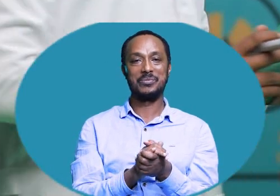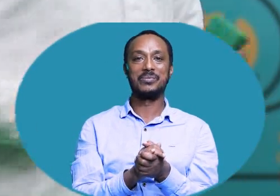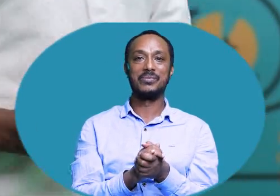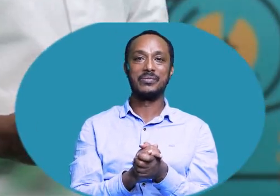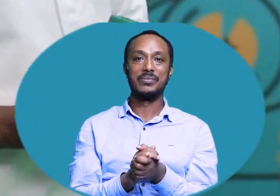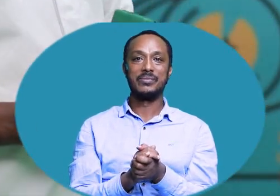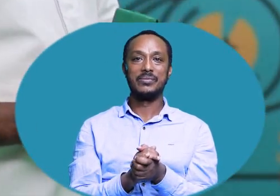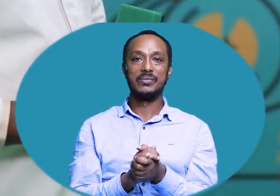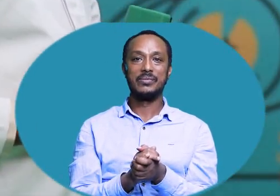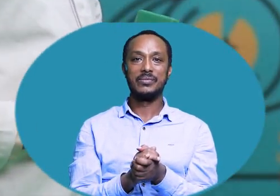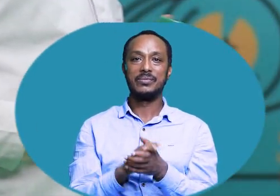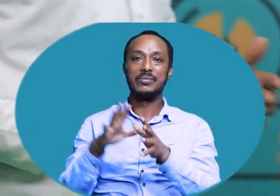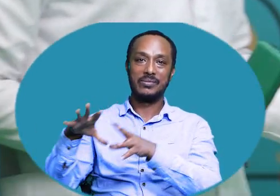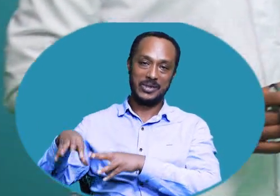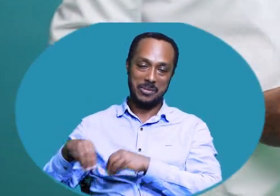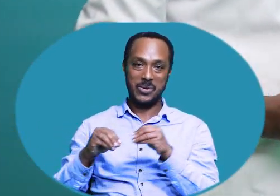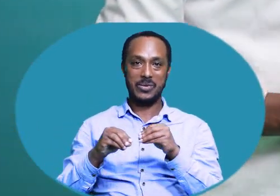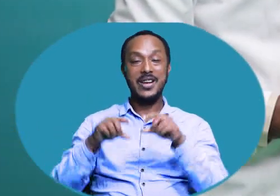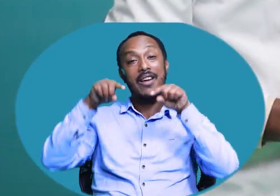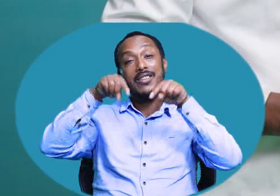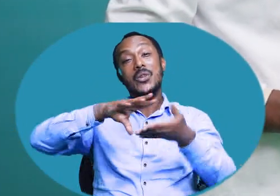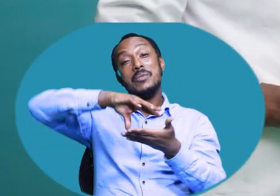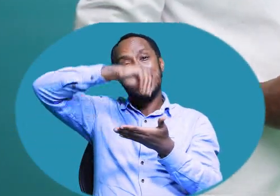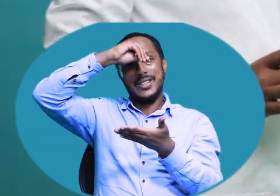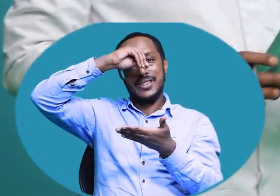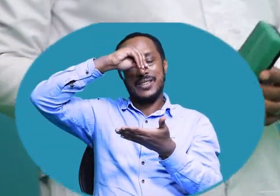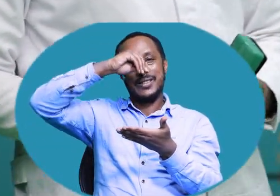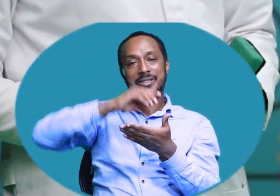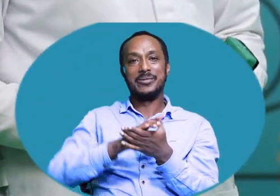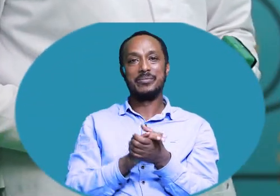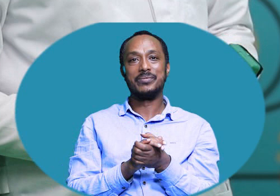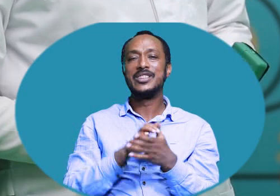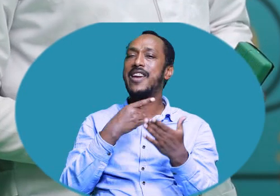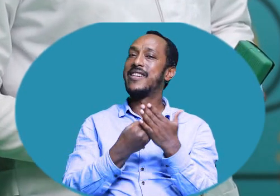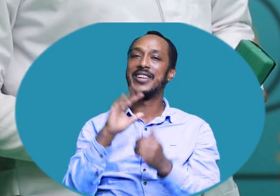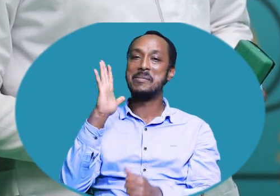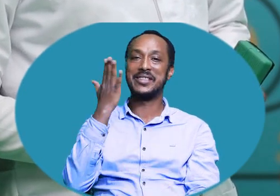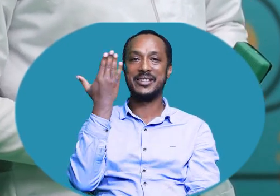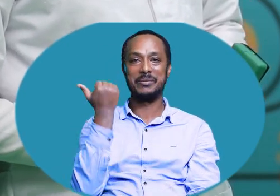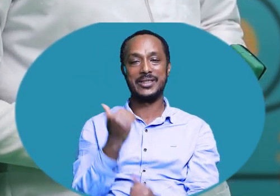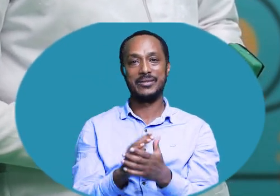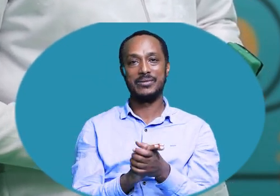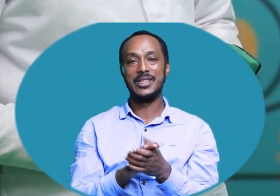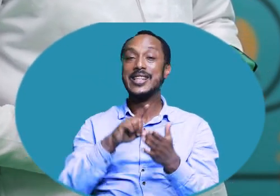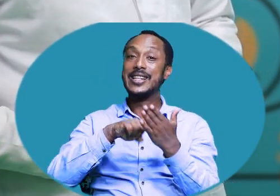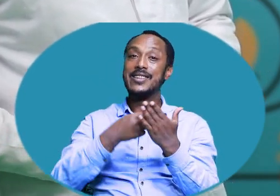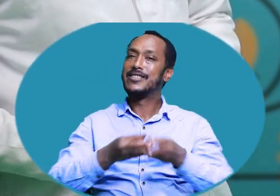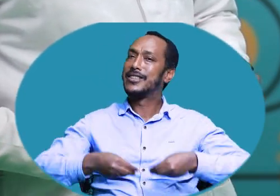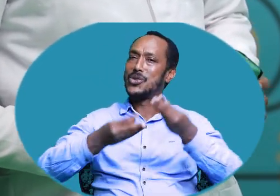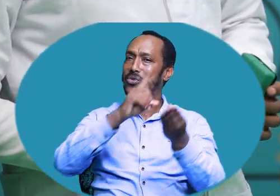CO. Please, students, try these questions.